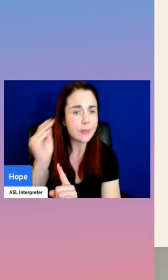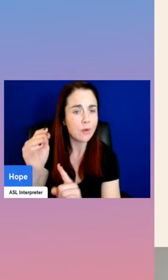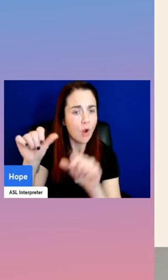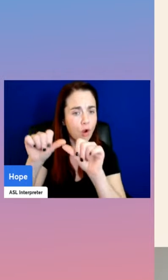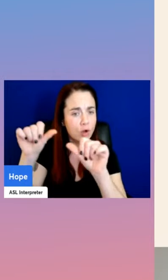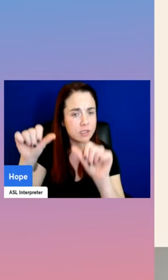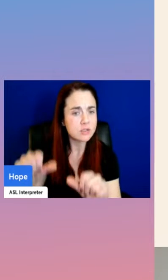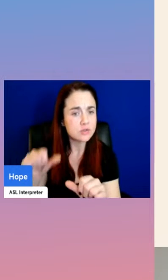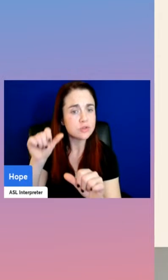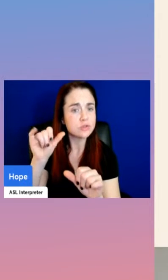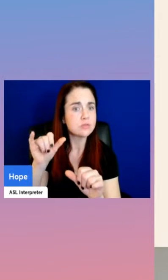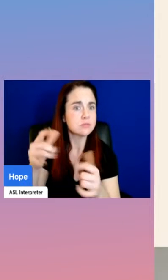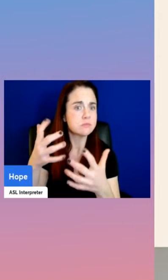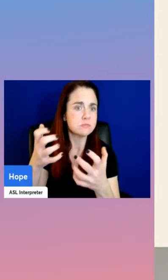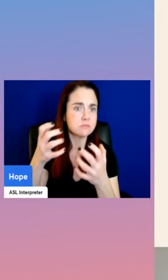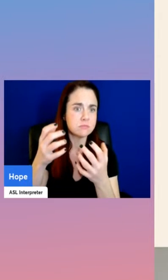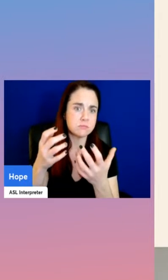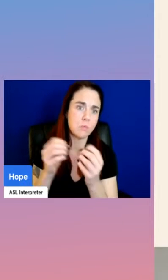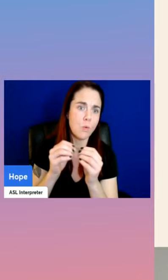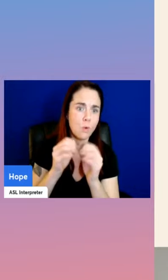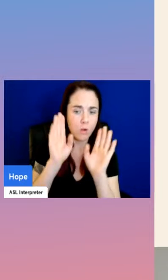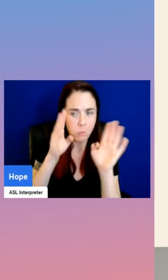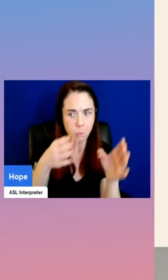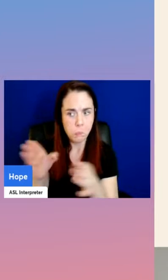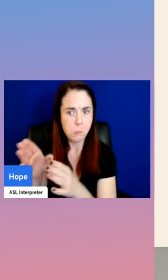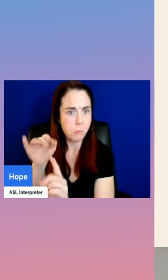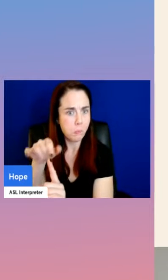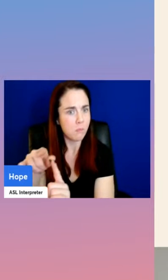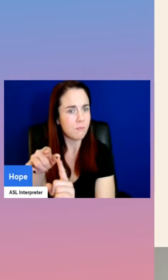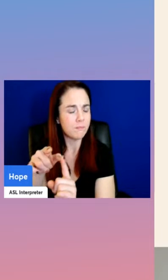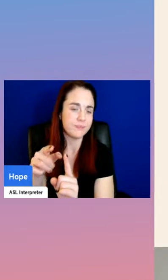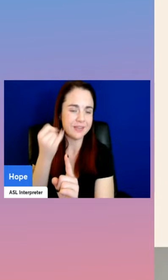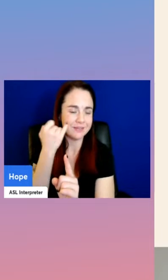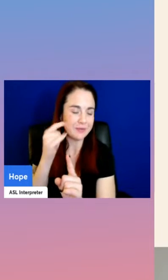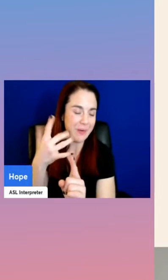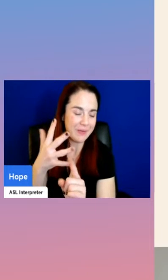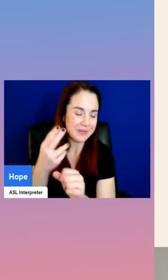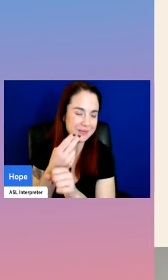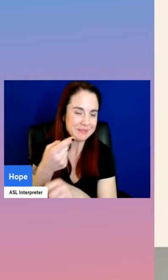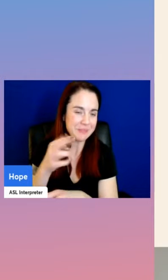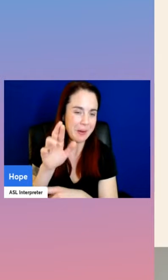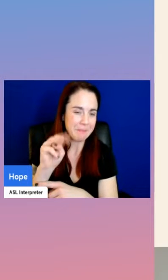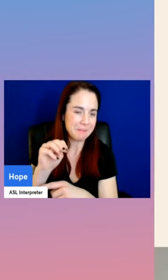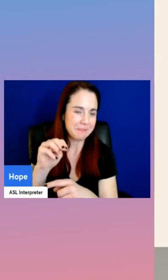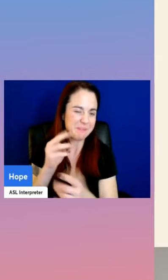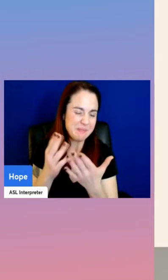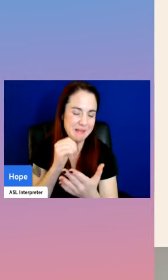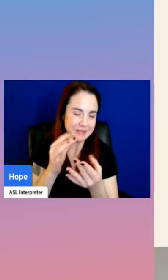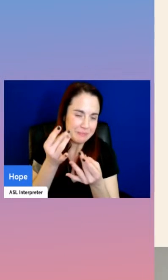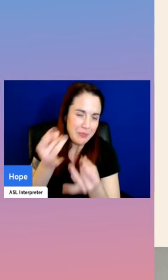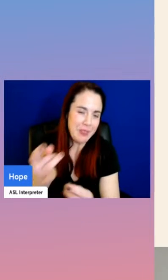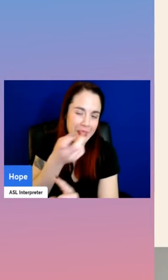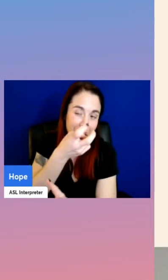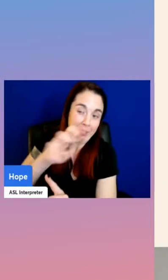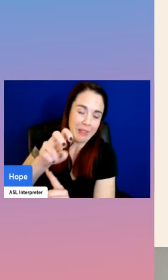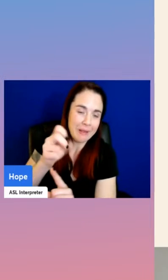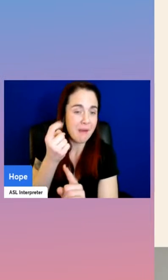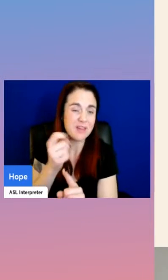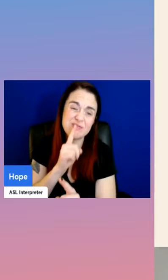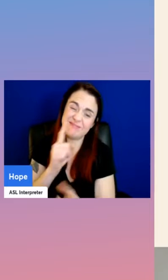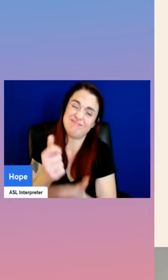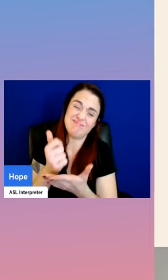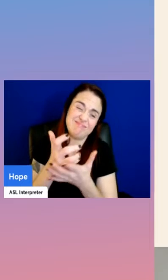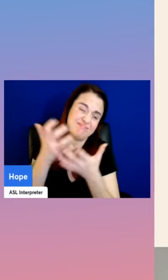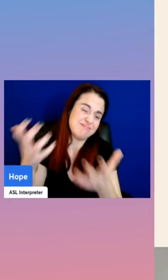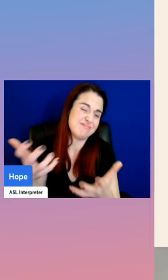towards serverless, if you're already on-prem, is not always the smoothest thing, but regardless, it does help a lot with being able